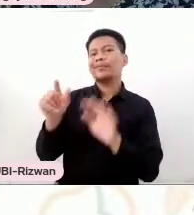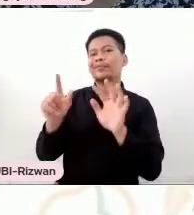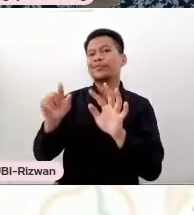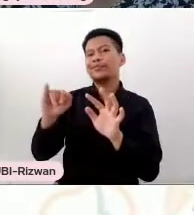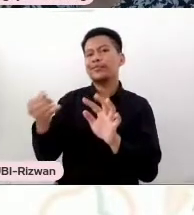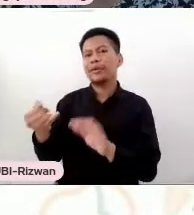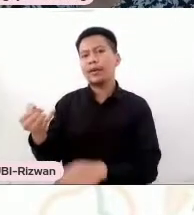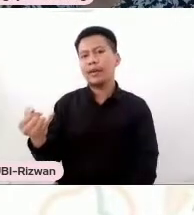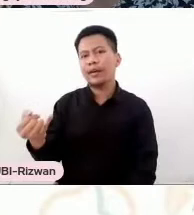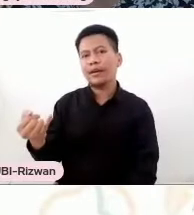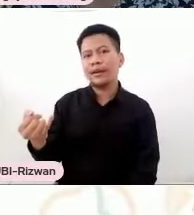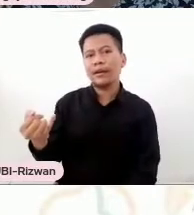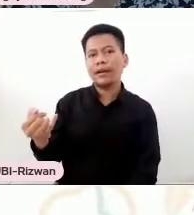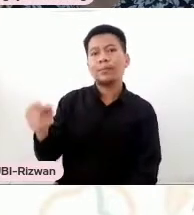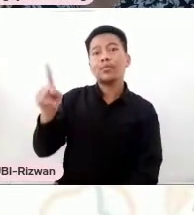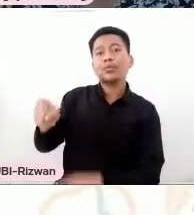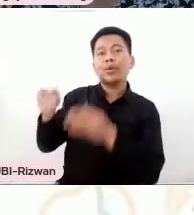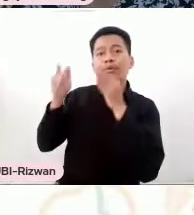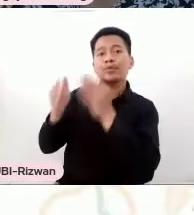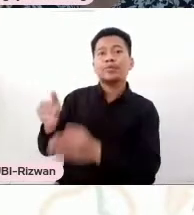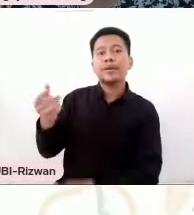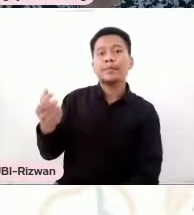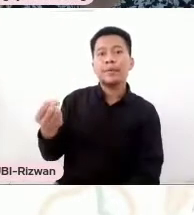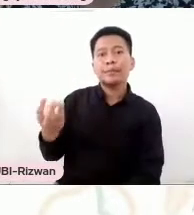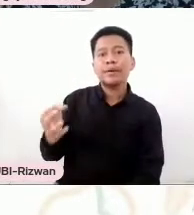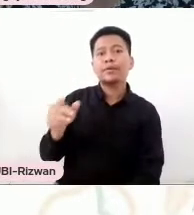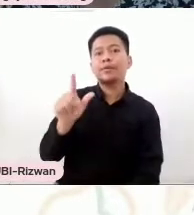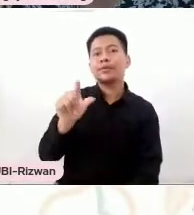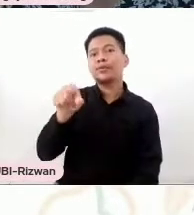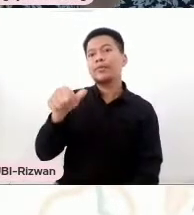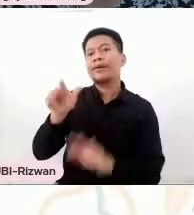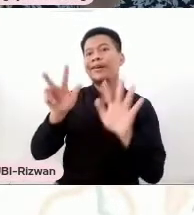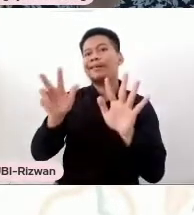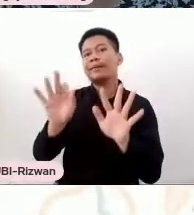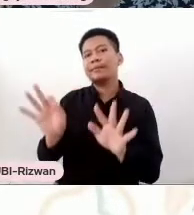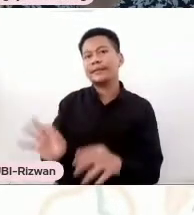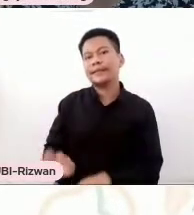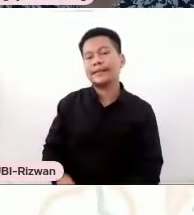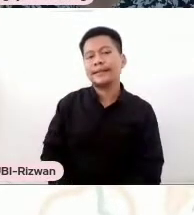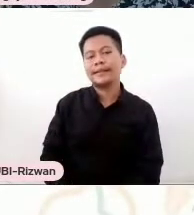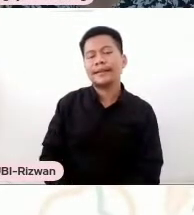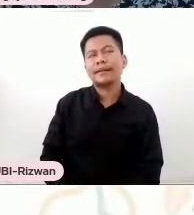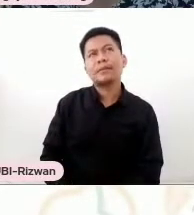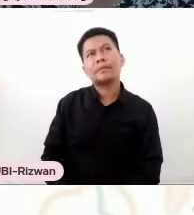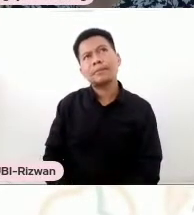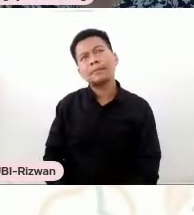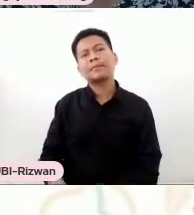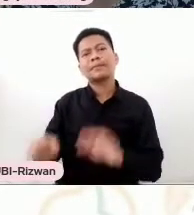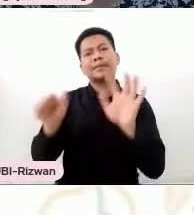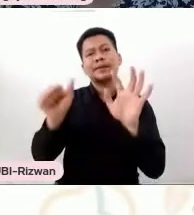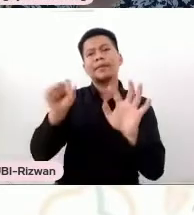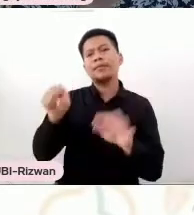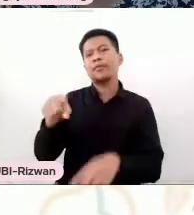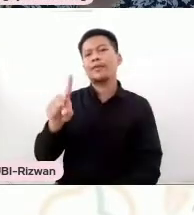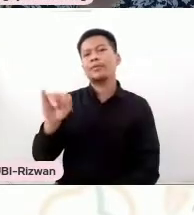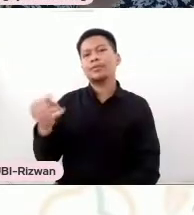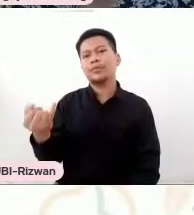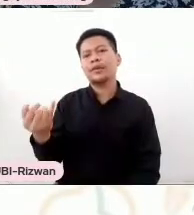memiliki kebutuhan khususnya adalah 7,8% tadi ya, sekitar 6,1 juta. Okay.